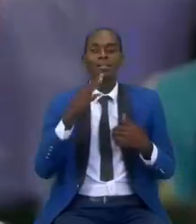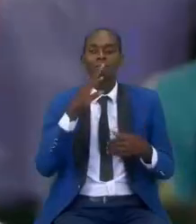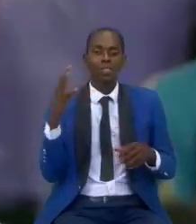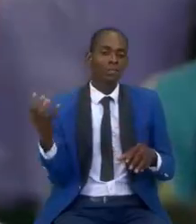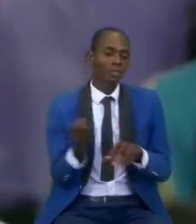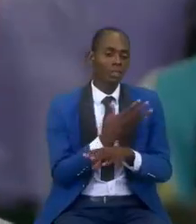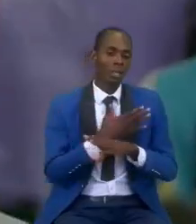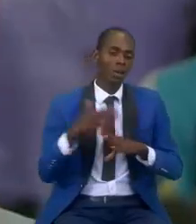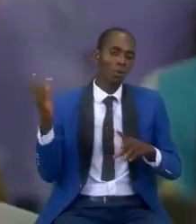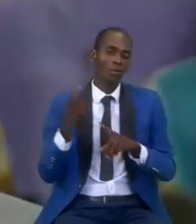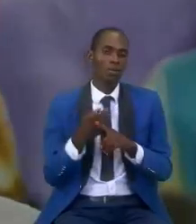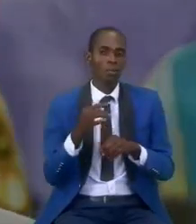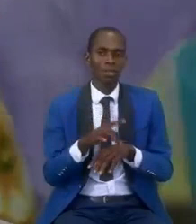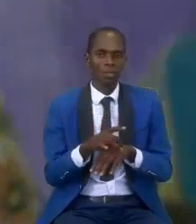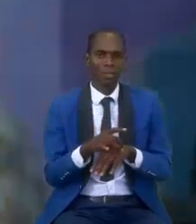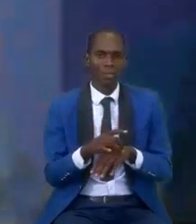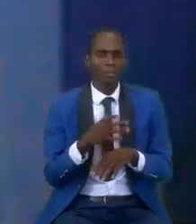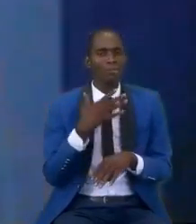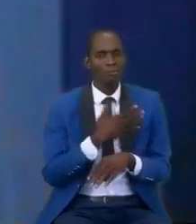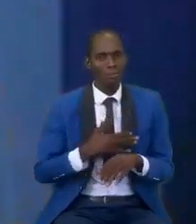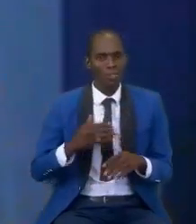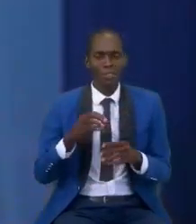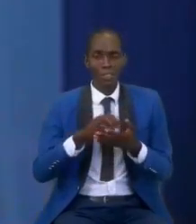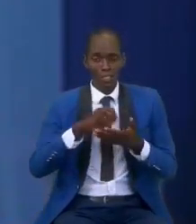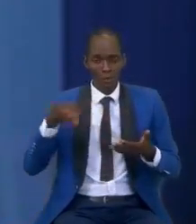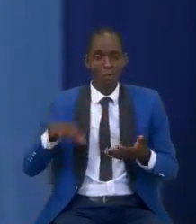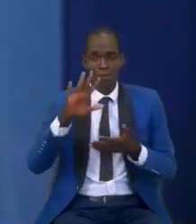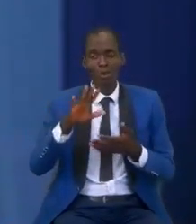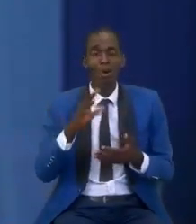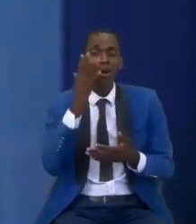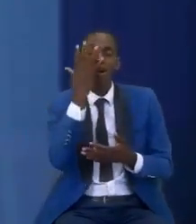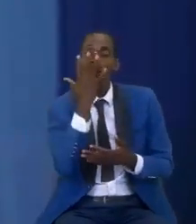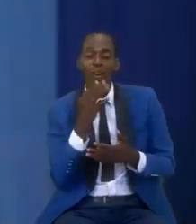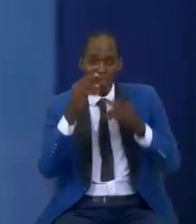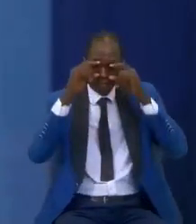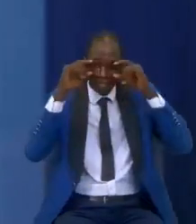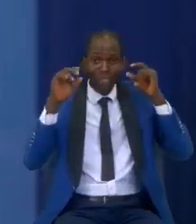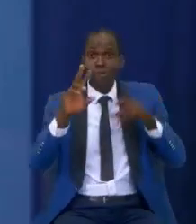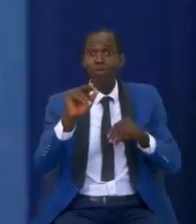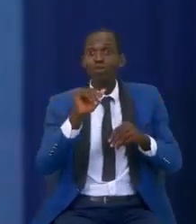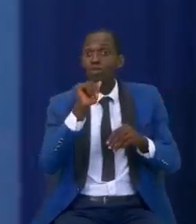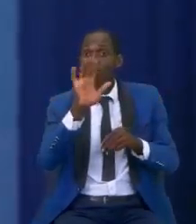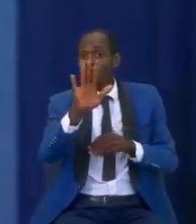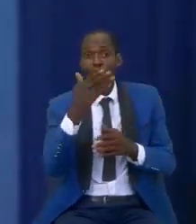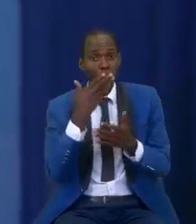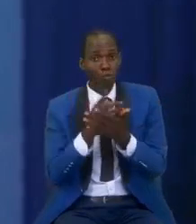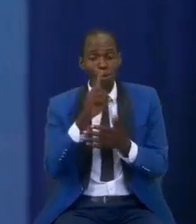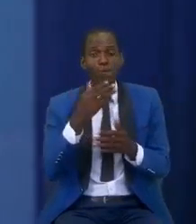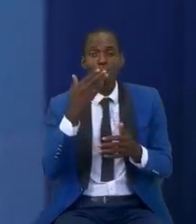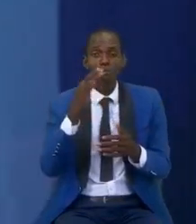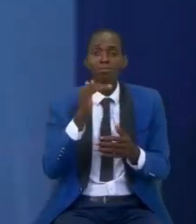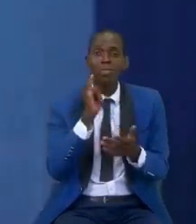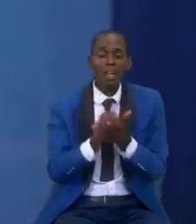are wearing to read the Bible. I mean those denominational glasses. Remove them. And let's read it right now. Are we